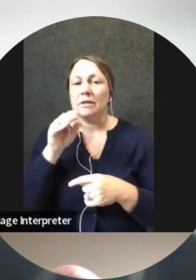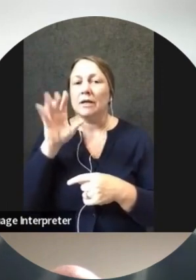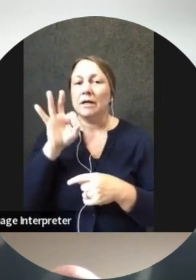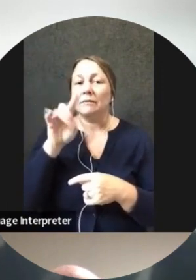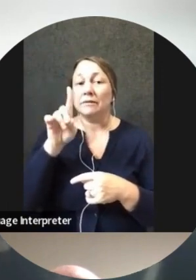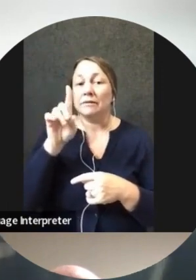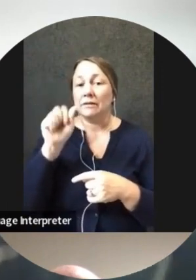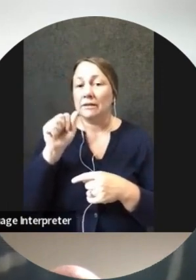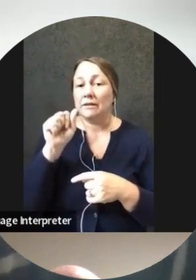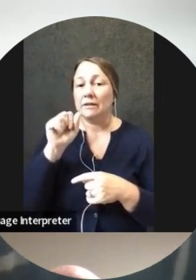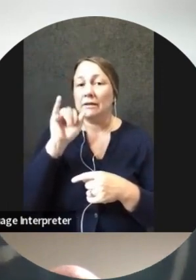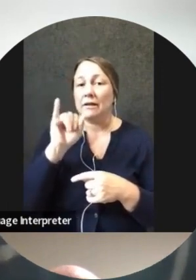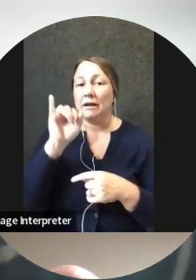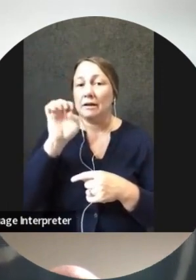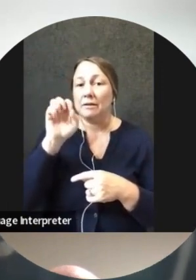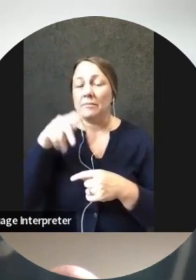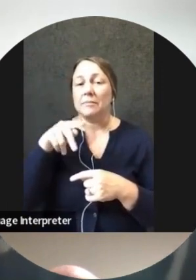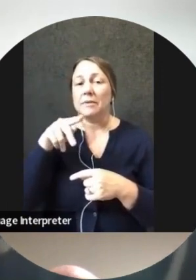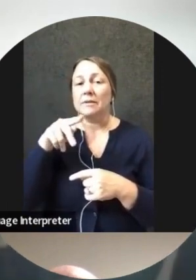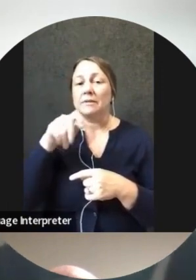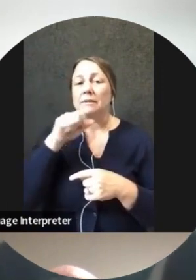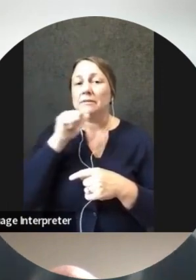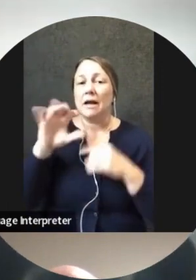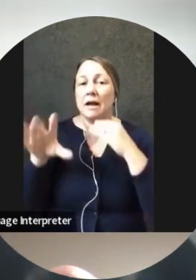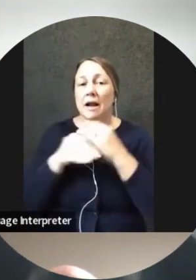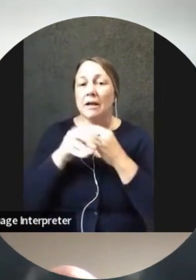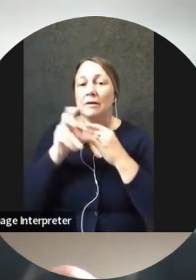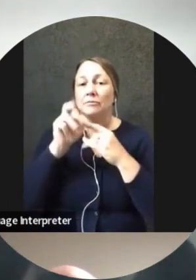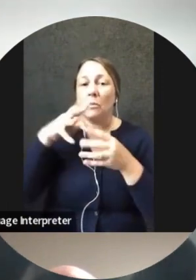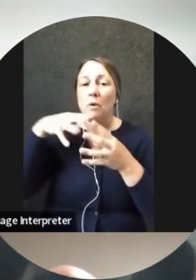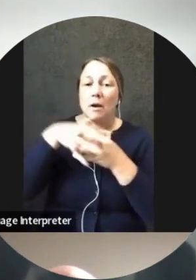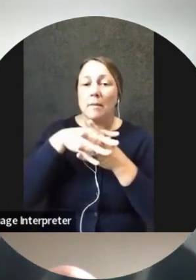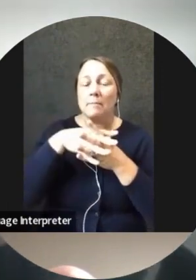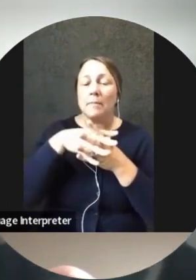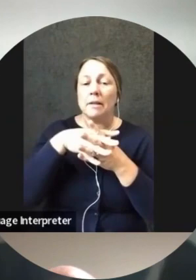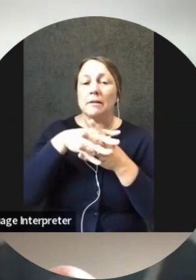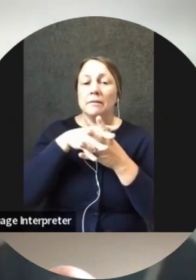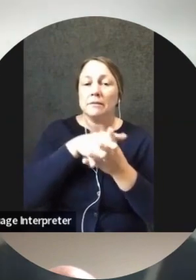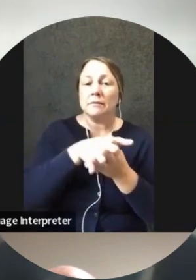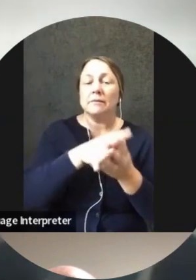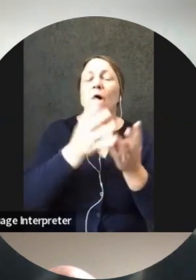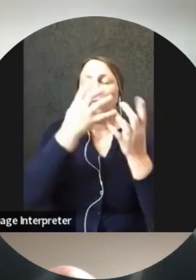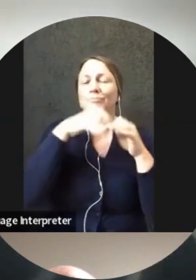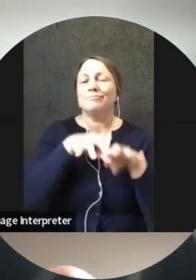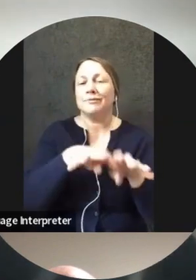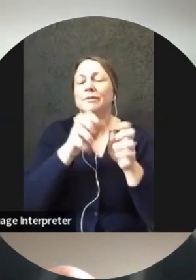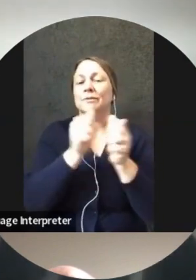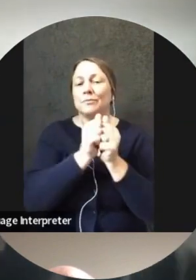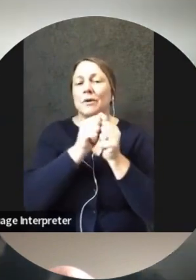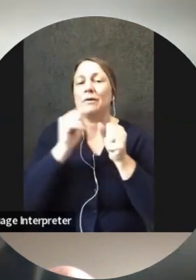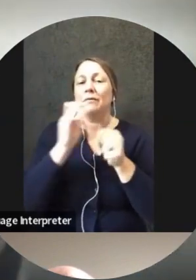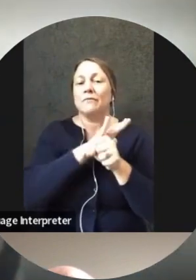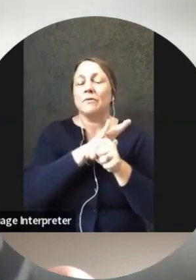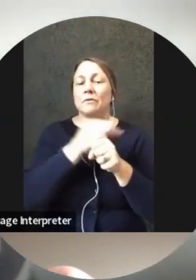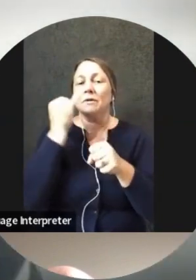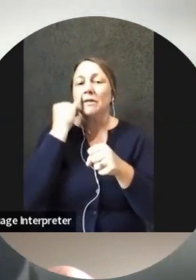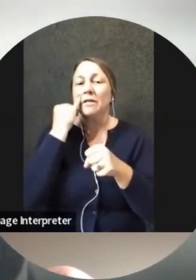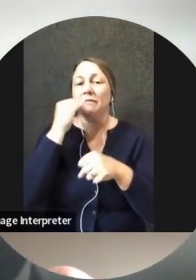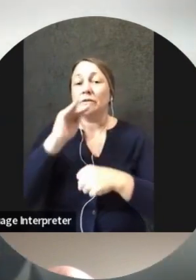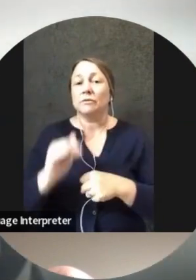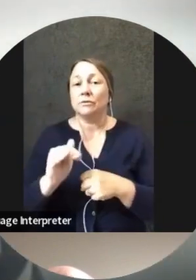the IEP or not implemented fully, and or the child with a disability is being, quote,